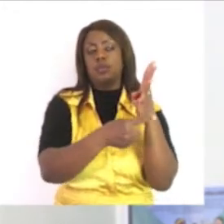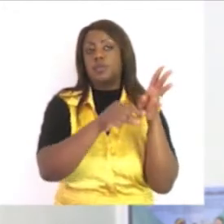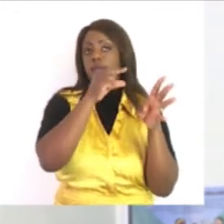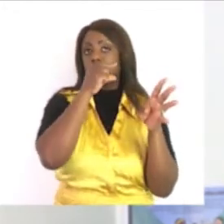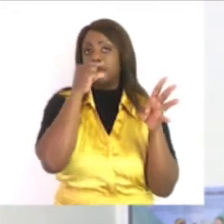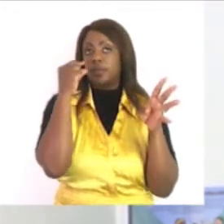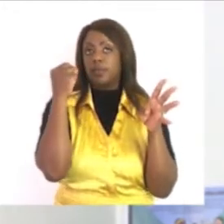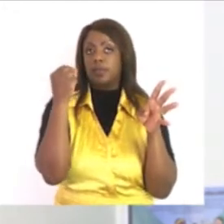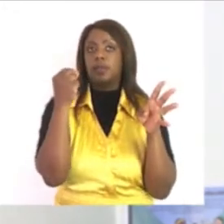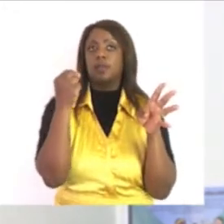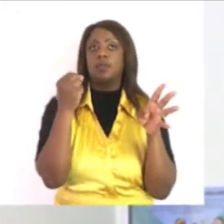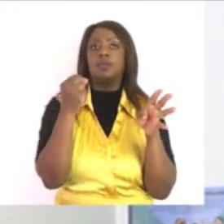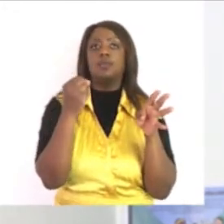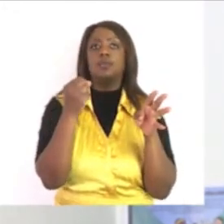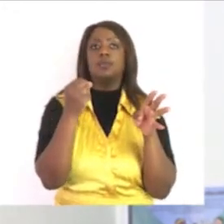We have